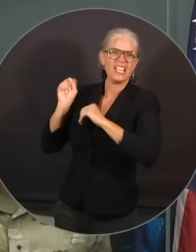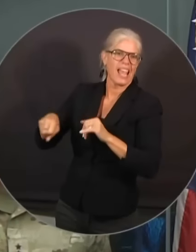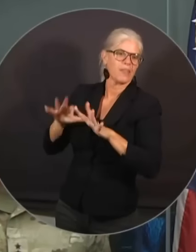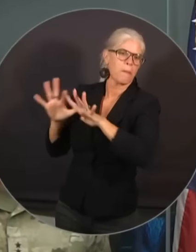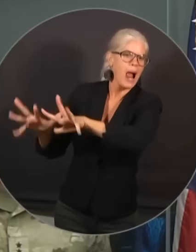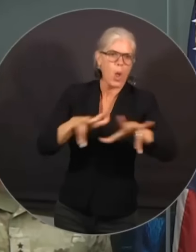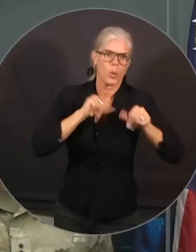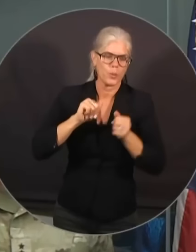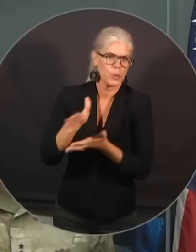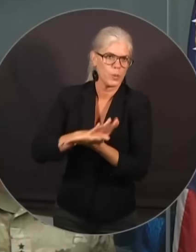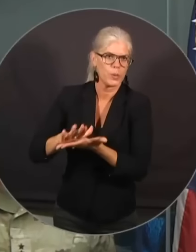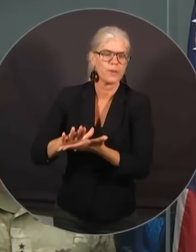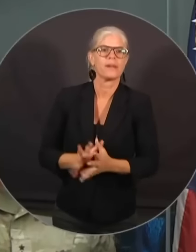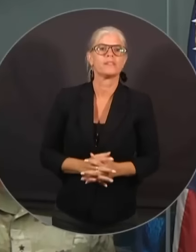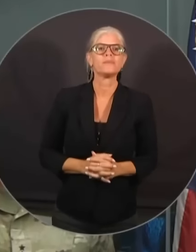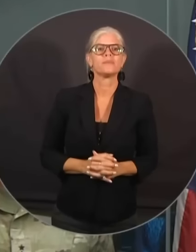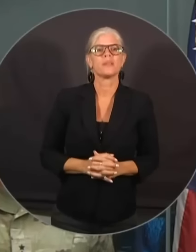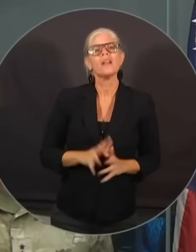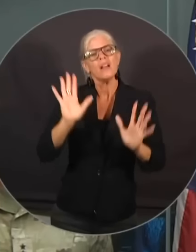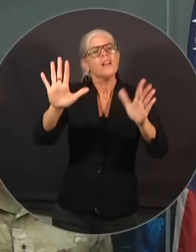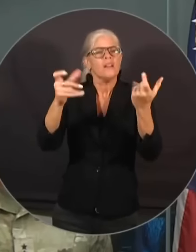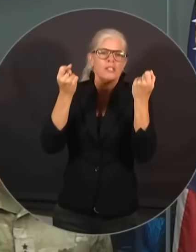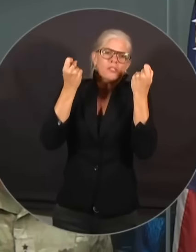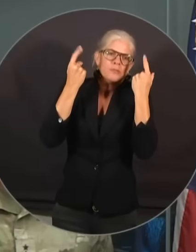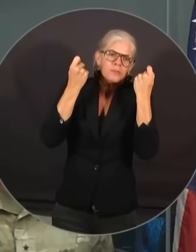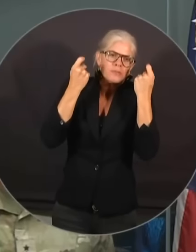as best they can. And of course, on the recovery,